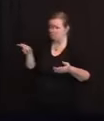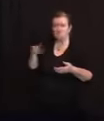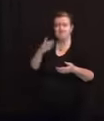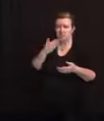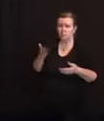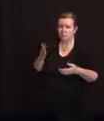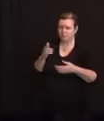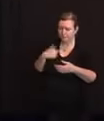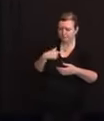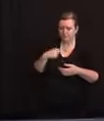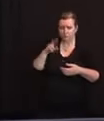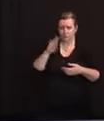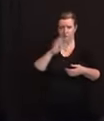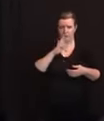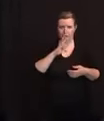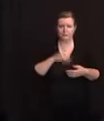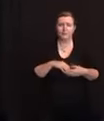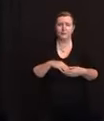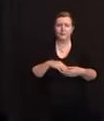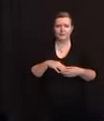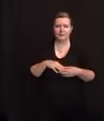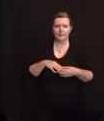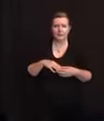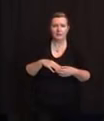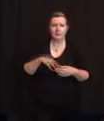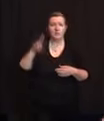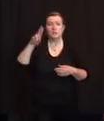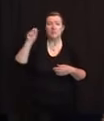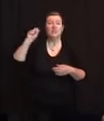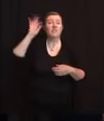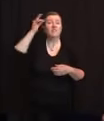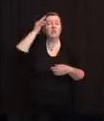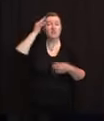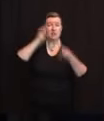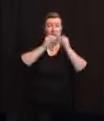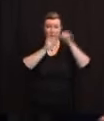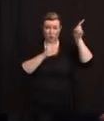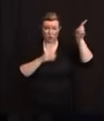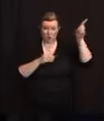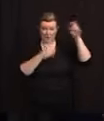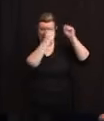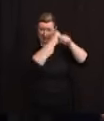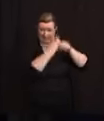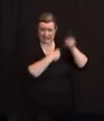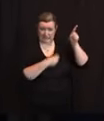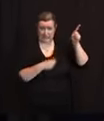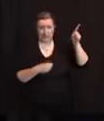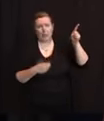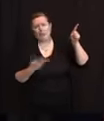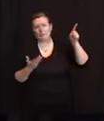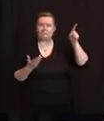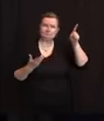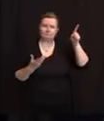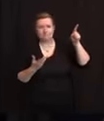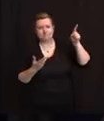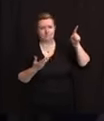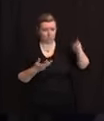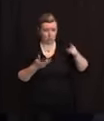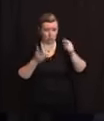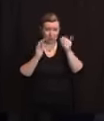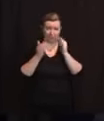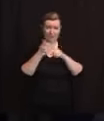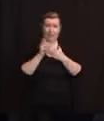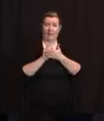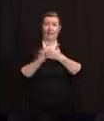numbers, USDOL data is not easy to deal with. I think what you're talking about, it sounds like you were comparing last week's number, which was the